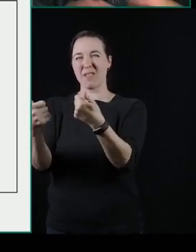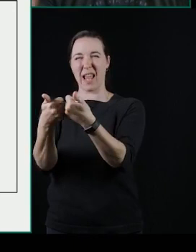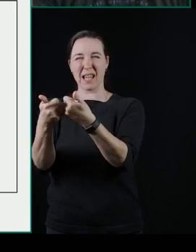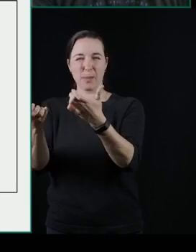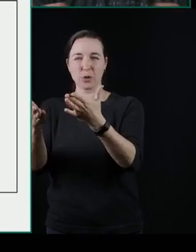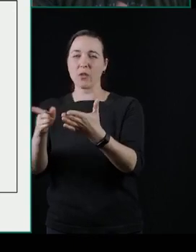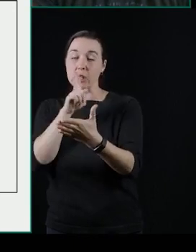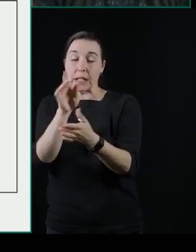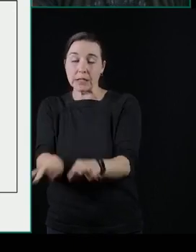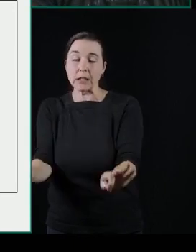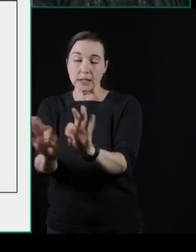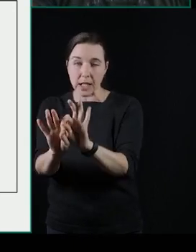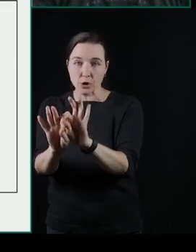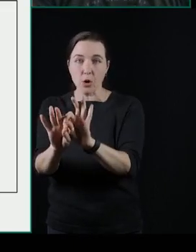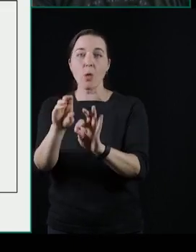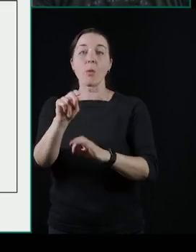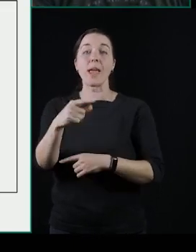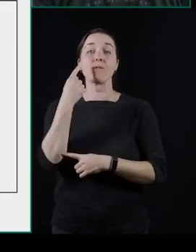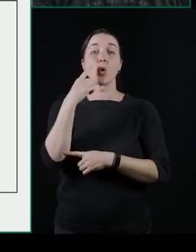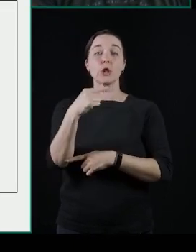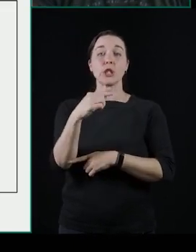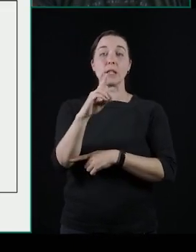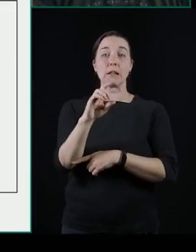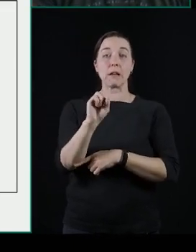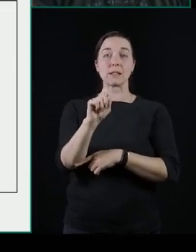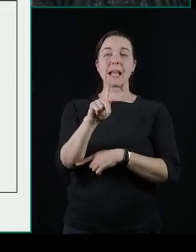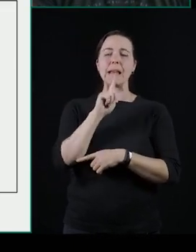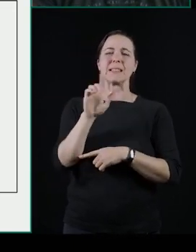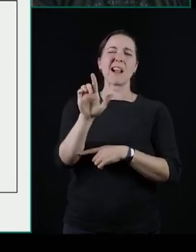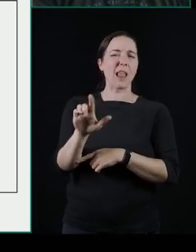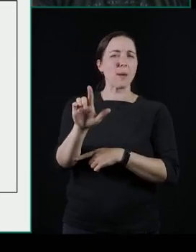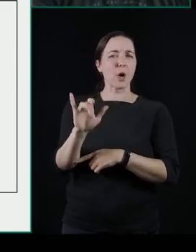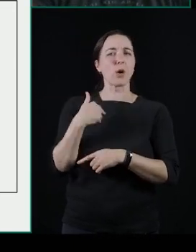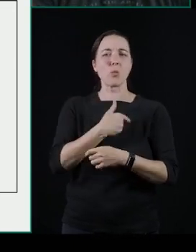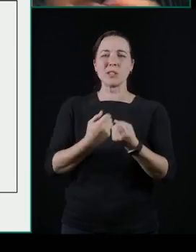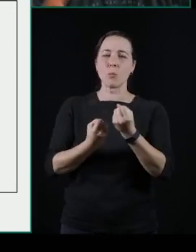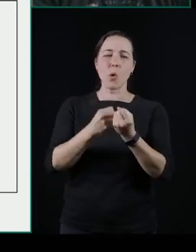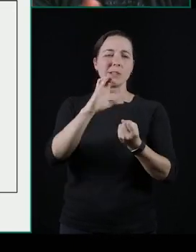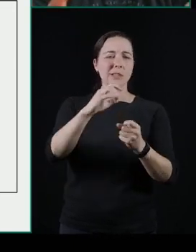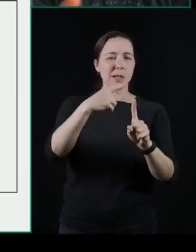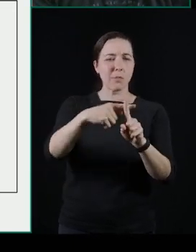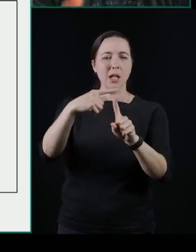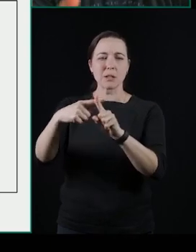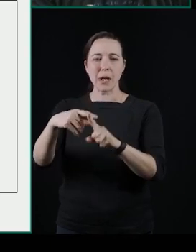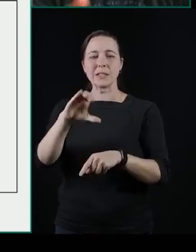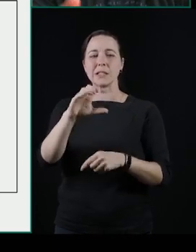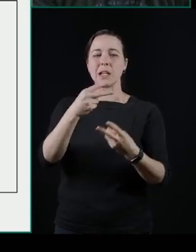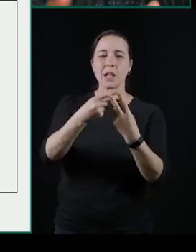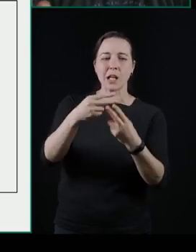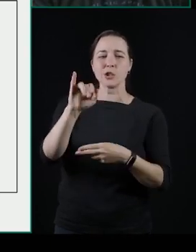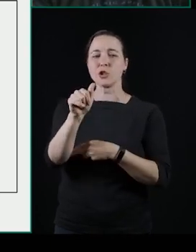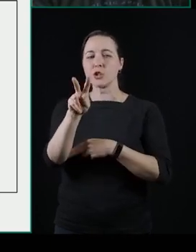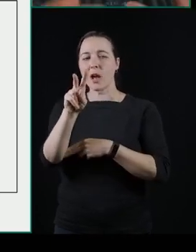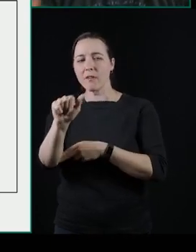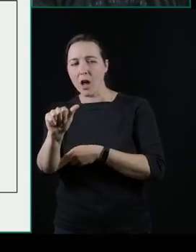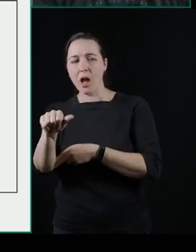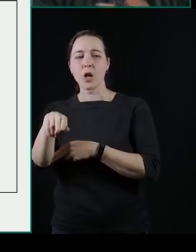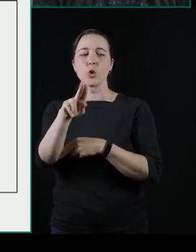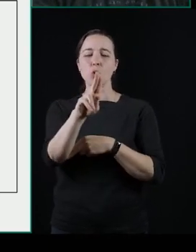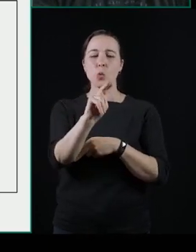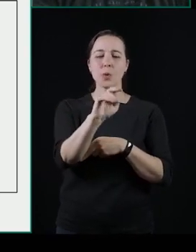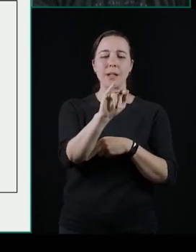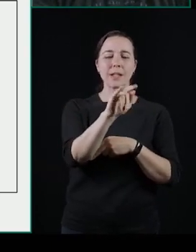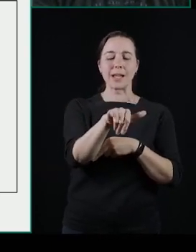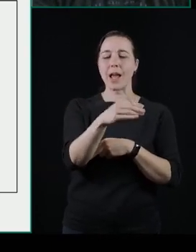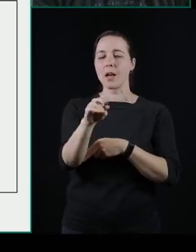right? So it's essential. For the GSDK, it's a library. We support C++, C#, Java, Unity, and Unreal,